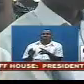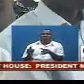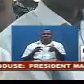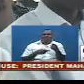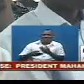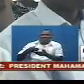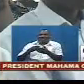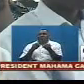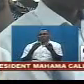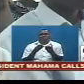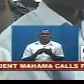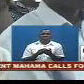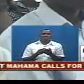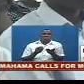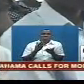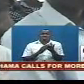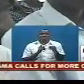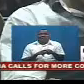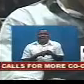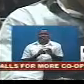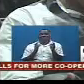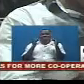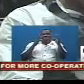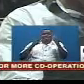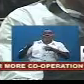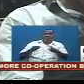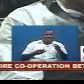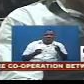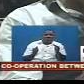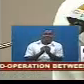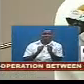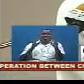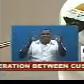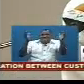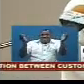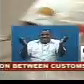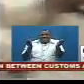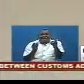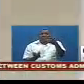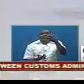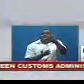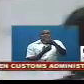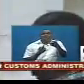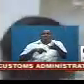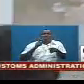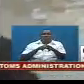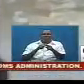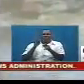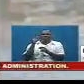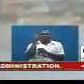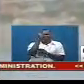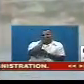economies. Disaster management. With satellite technology, we should be able to